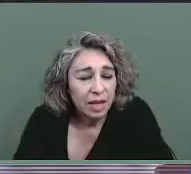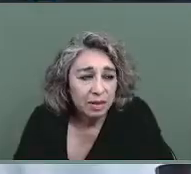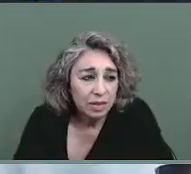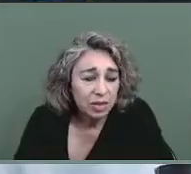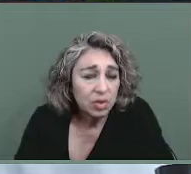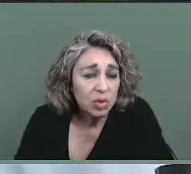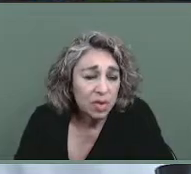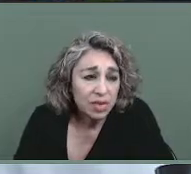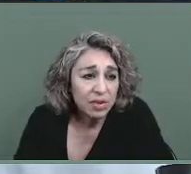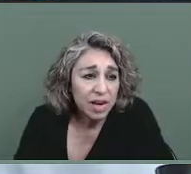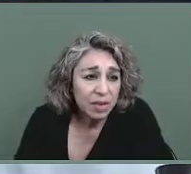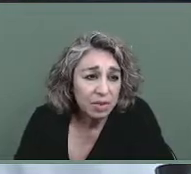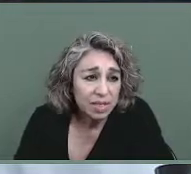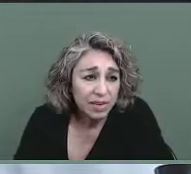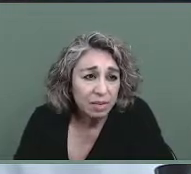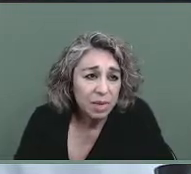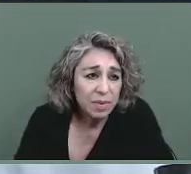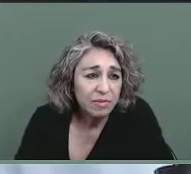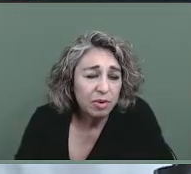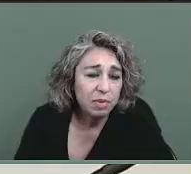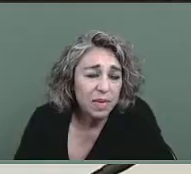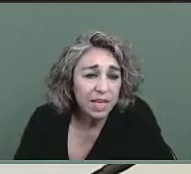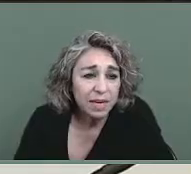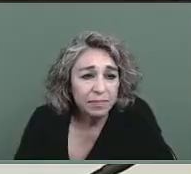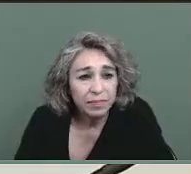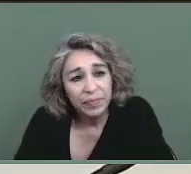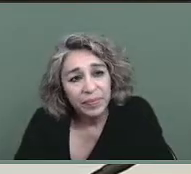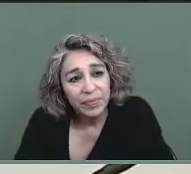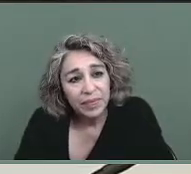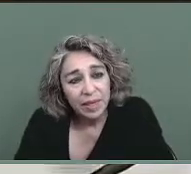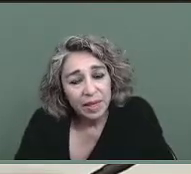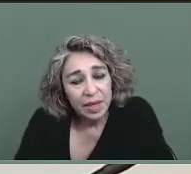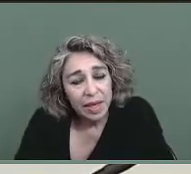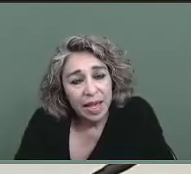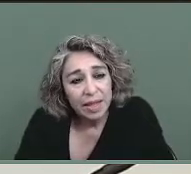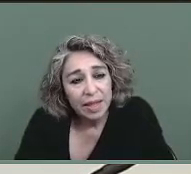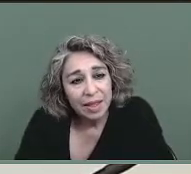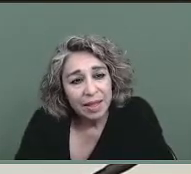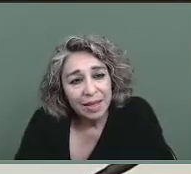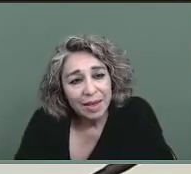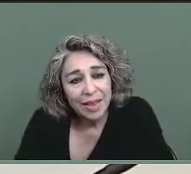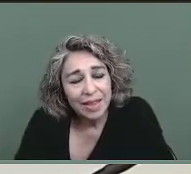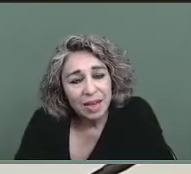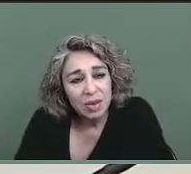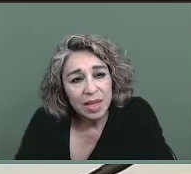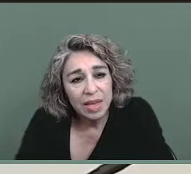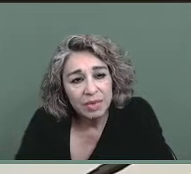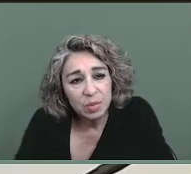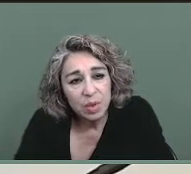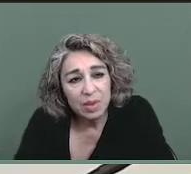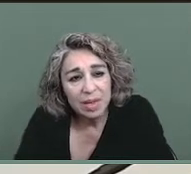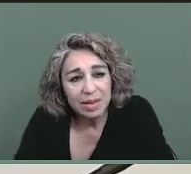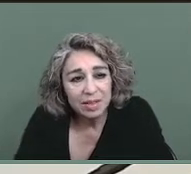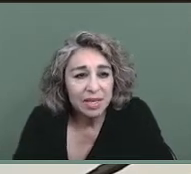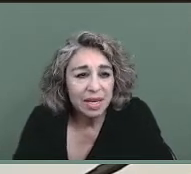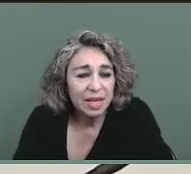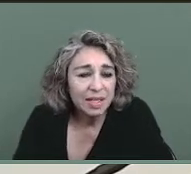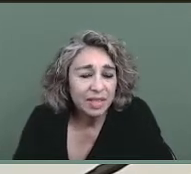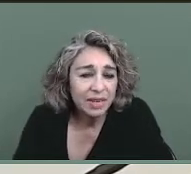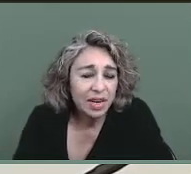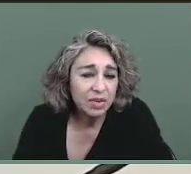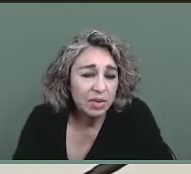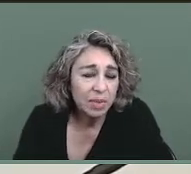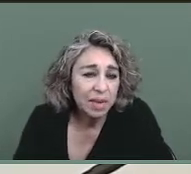to the ones that are now receiving maybe four million and and they only gave him one thousand